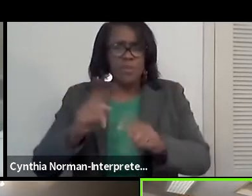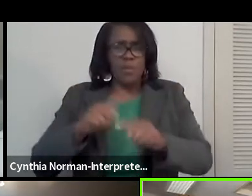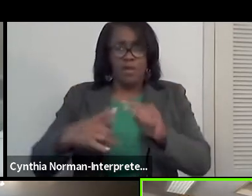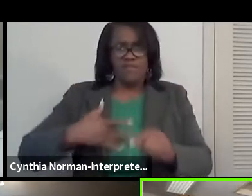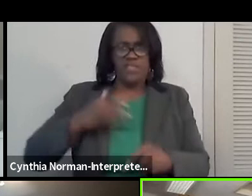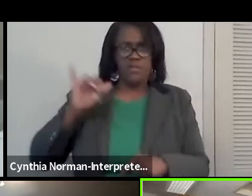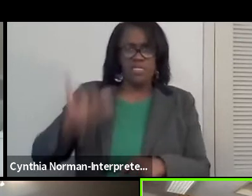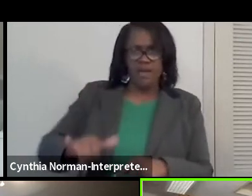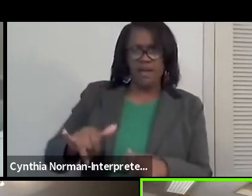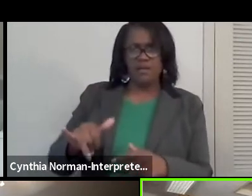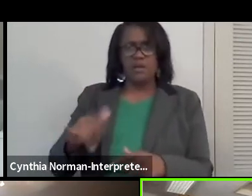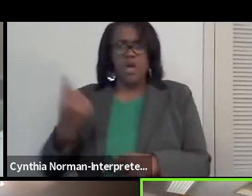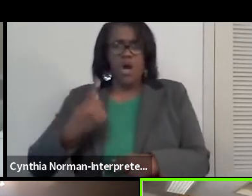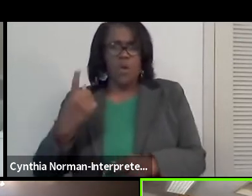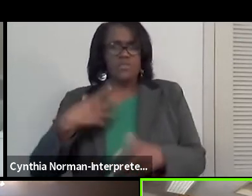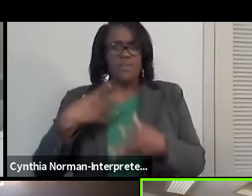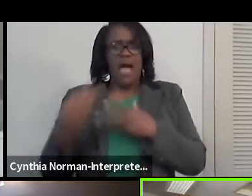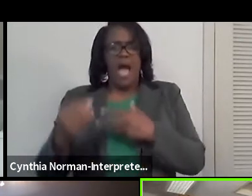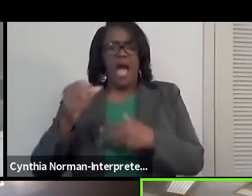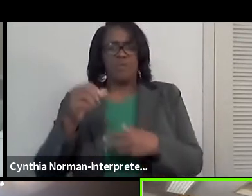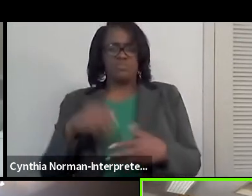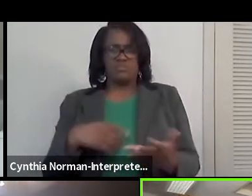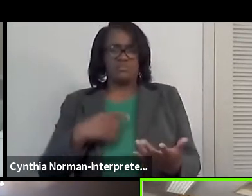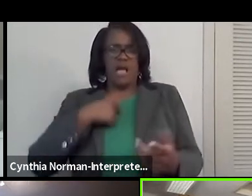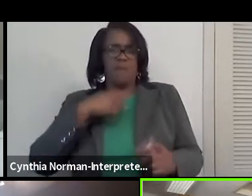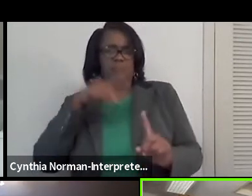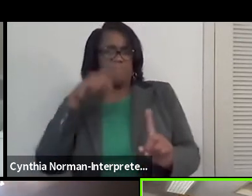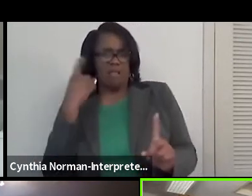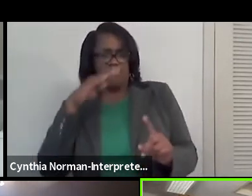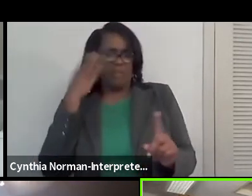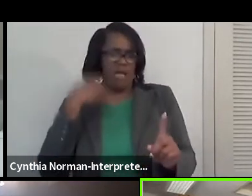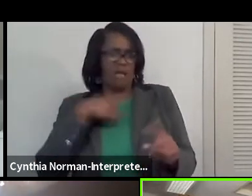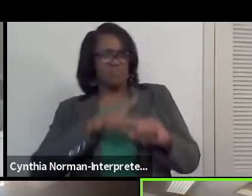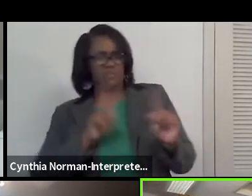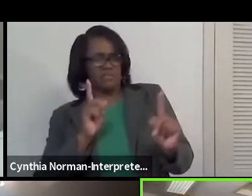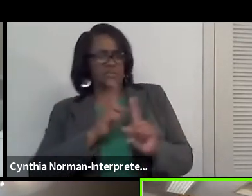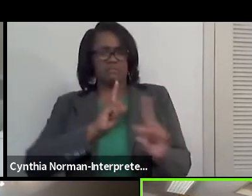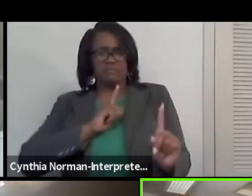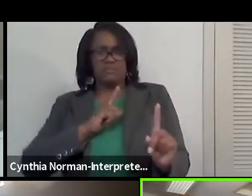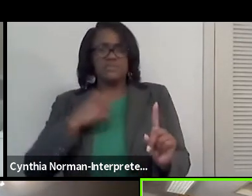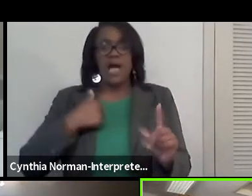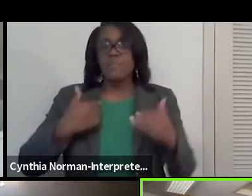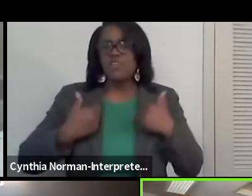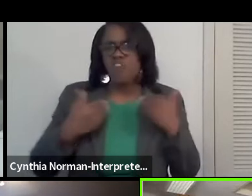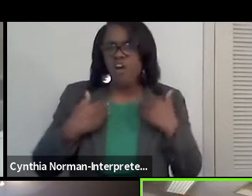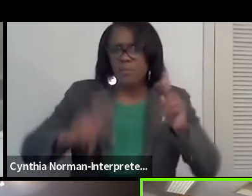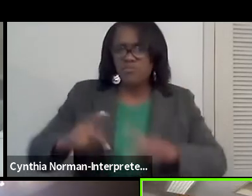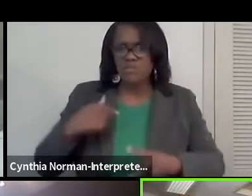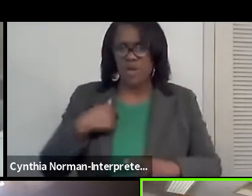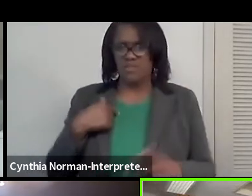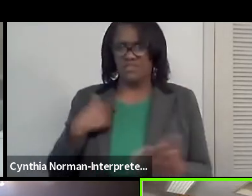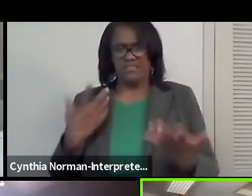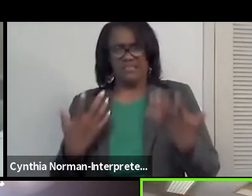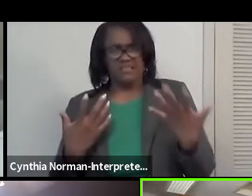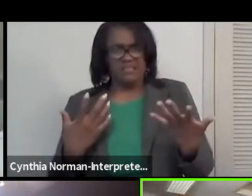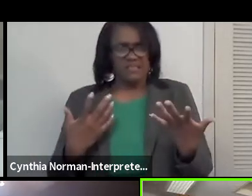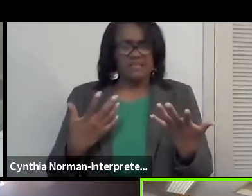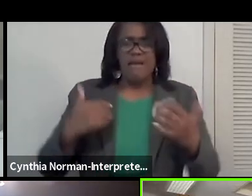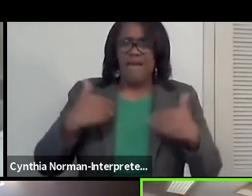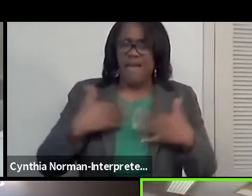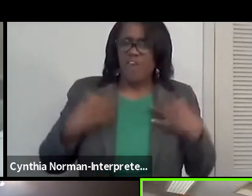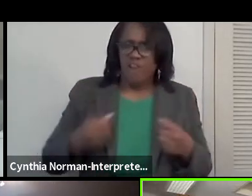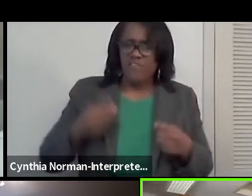of always being sort of the outsider and not belonging, it was hard for me as a young person to really kind of have the confidence